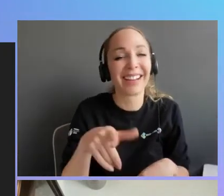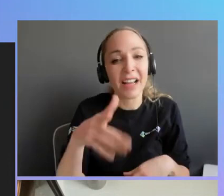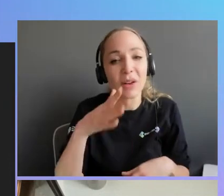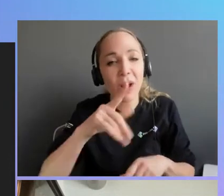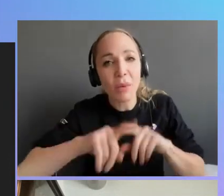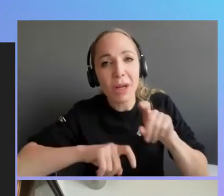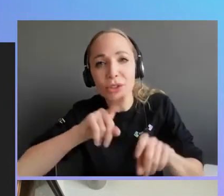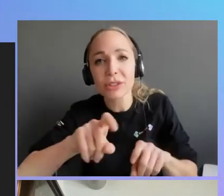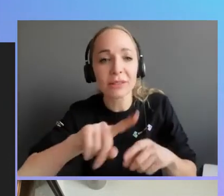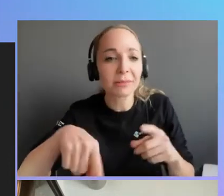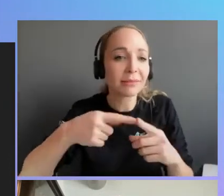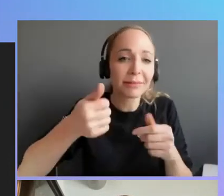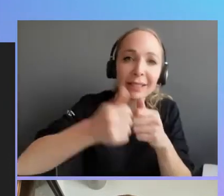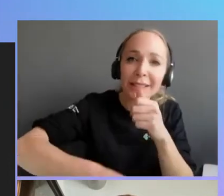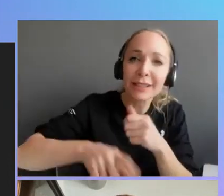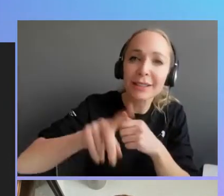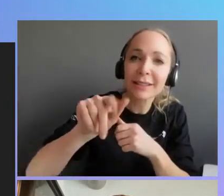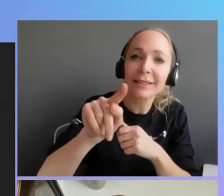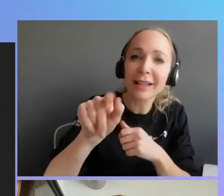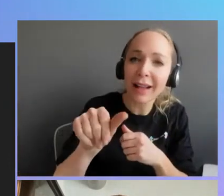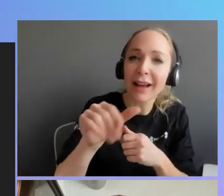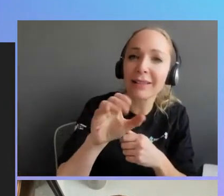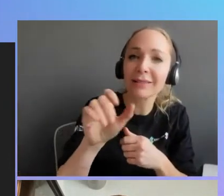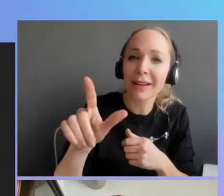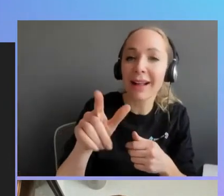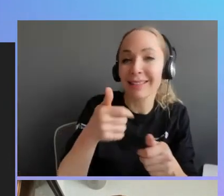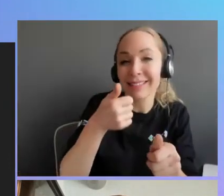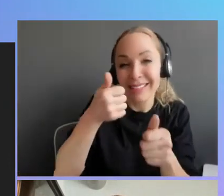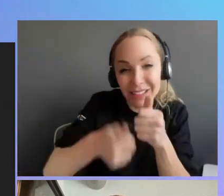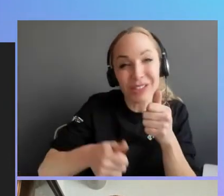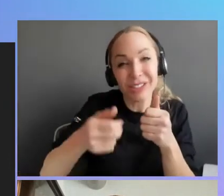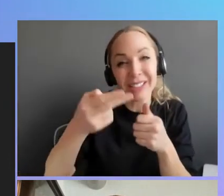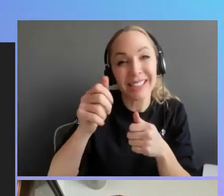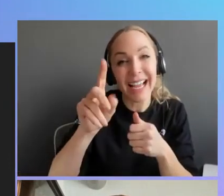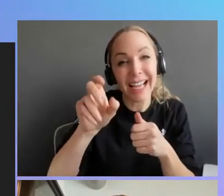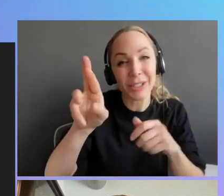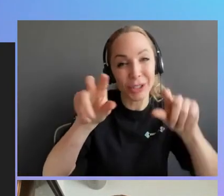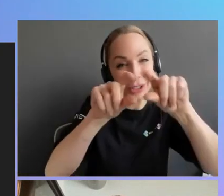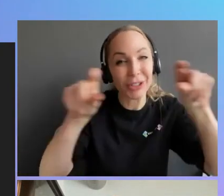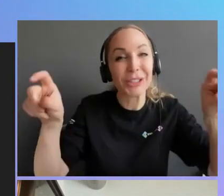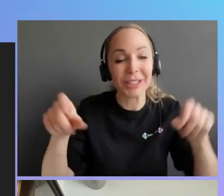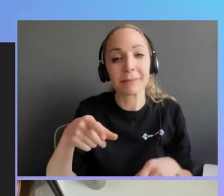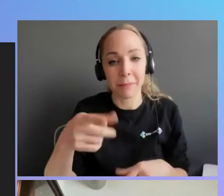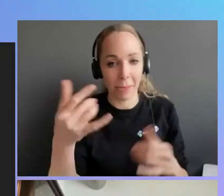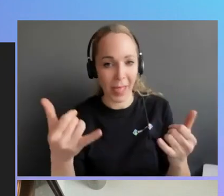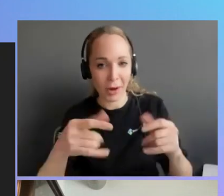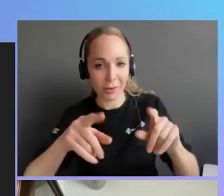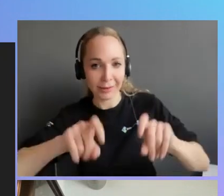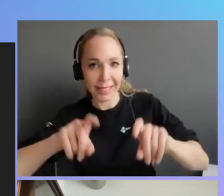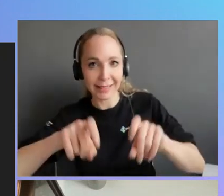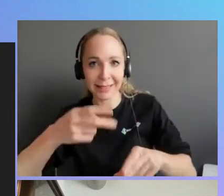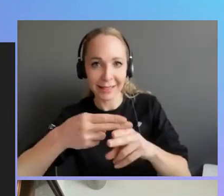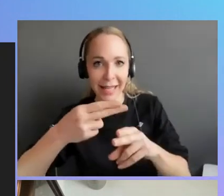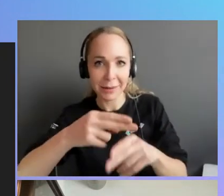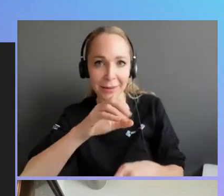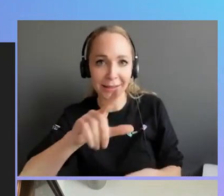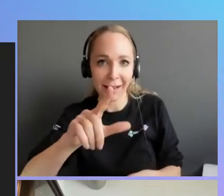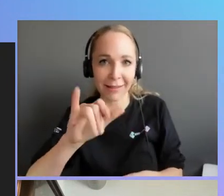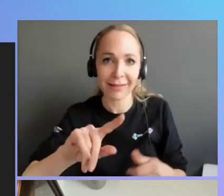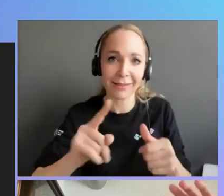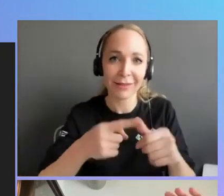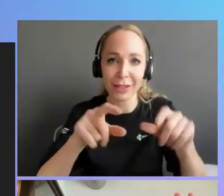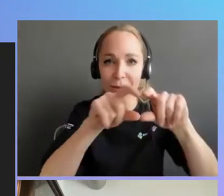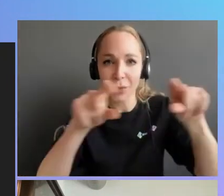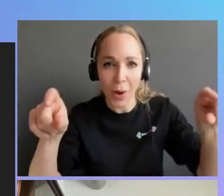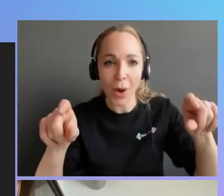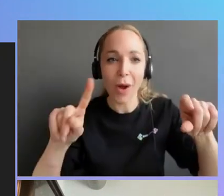each data cell's header. So it's saying we're testing this name field, or name cell, I should say, which is the first row, first